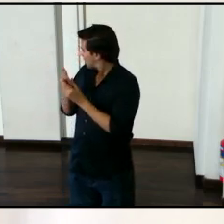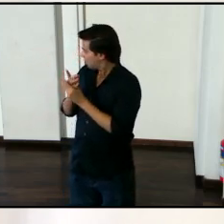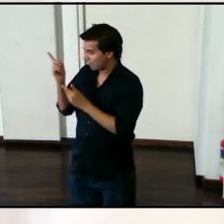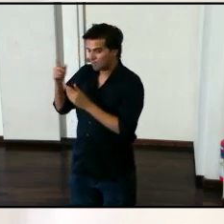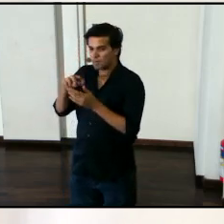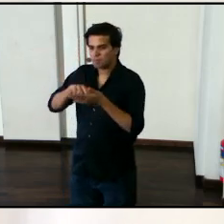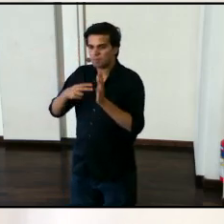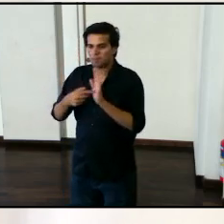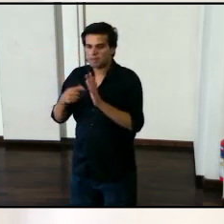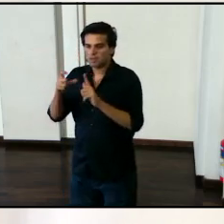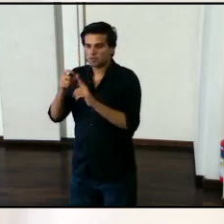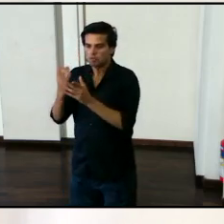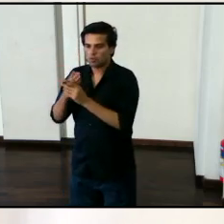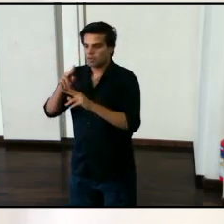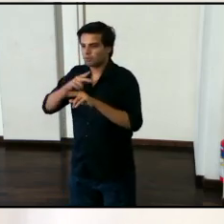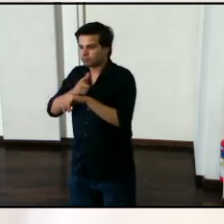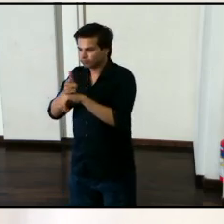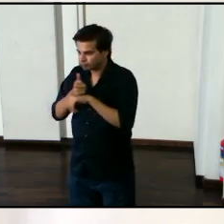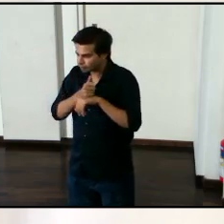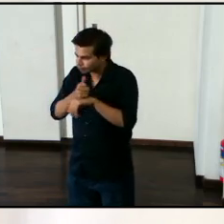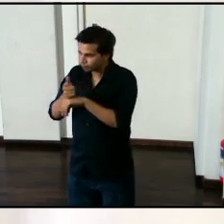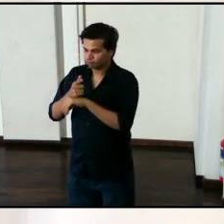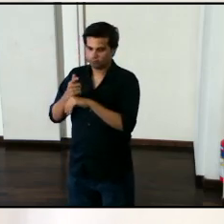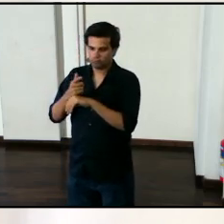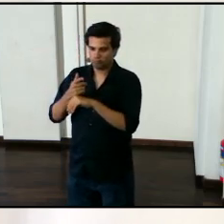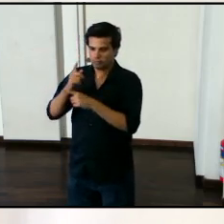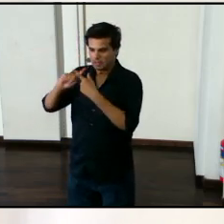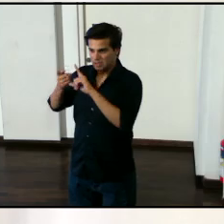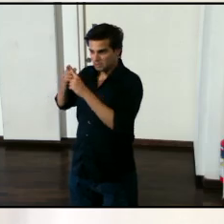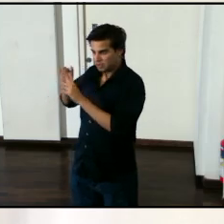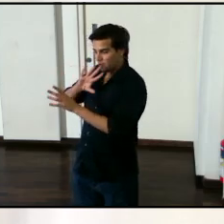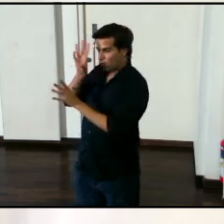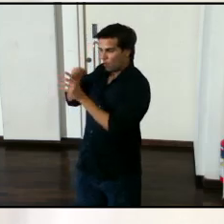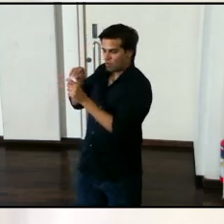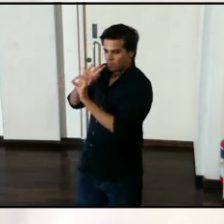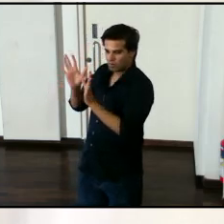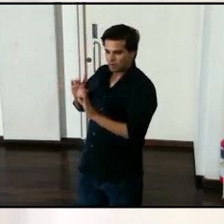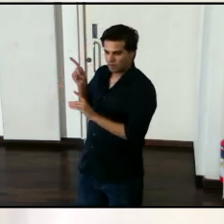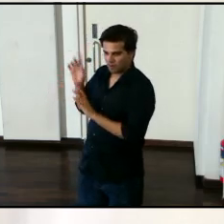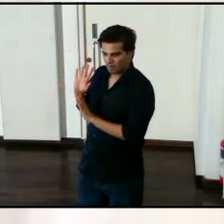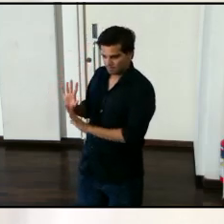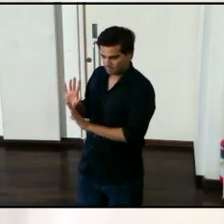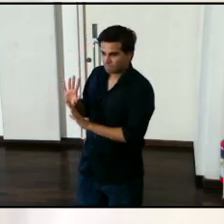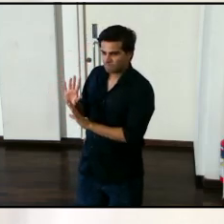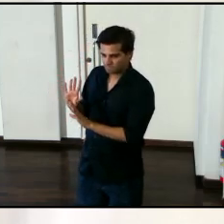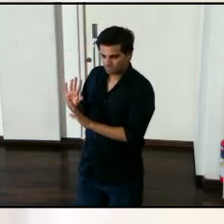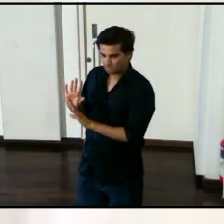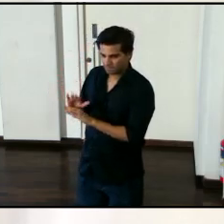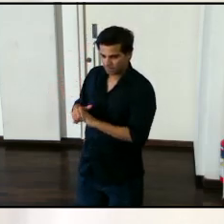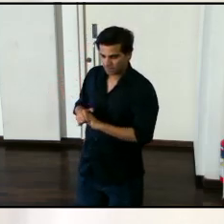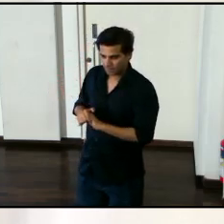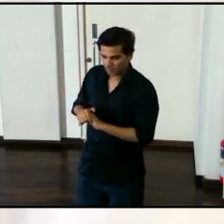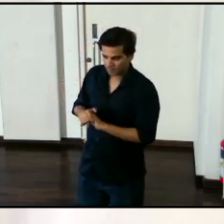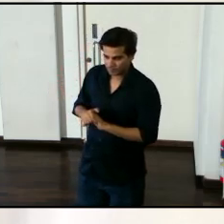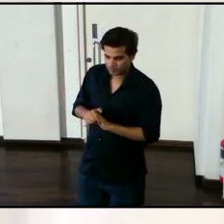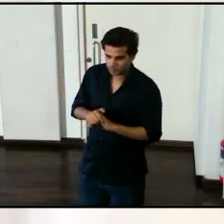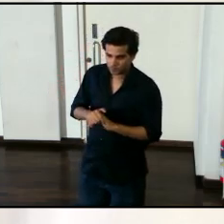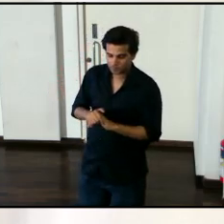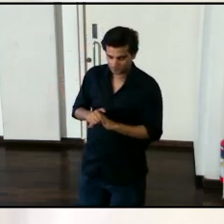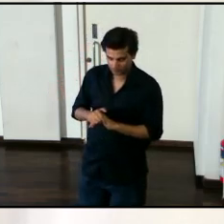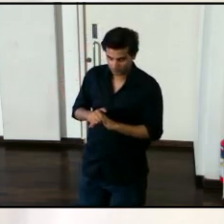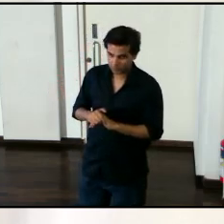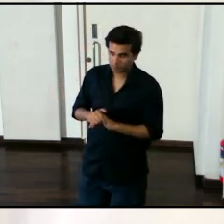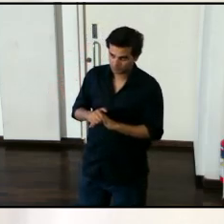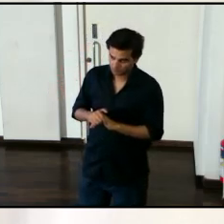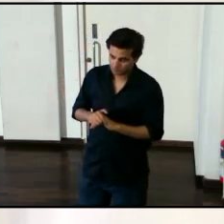stands out by documenting the rich, multifaceted history of the women's movement in India. Featured in the